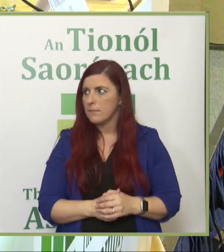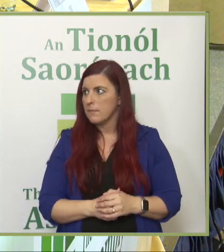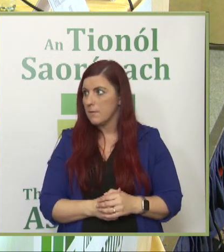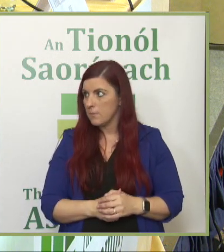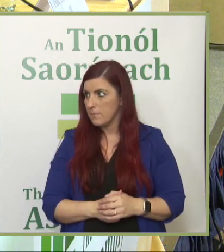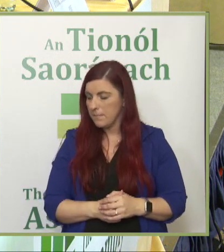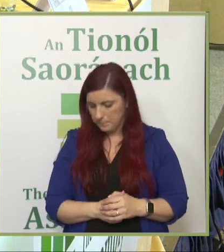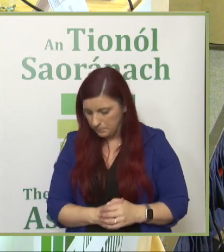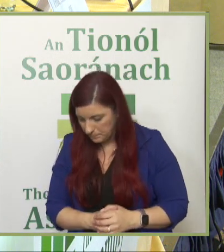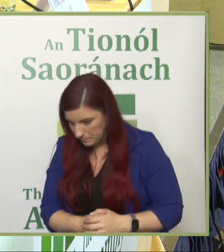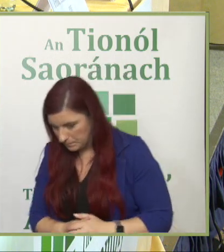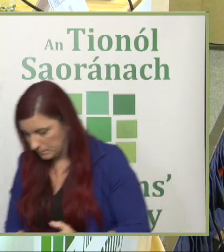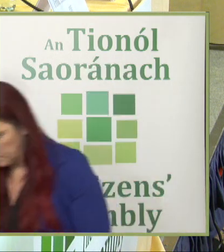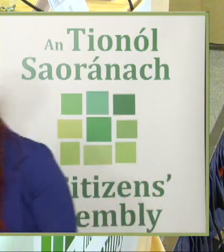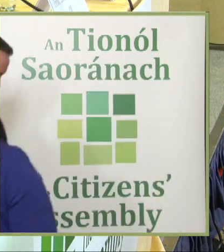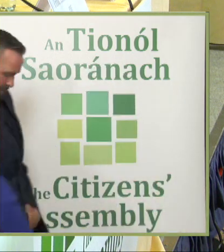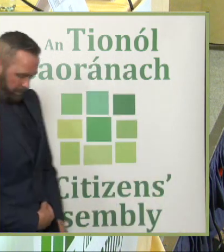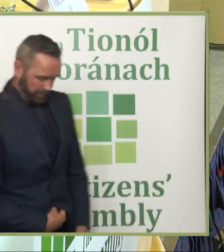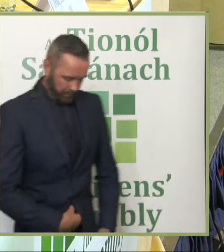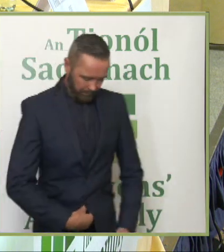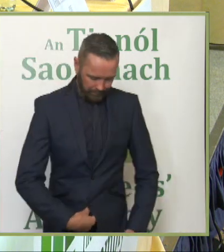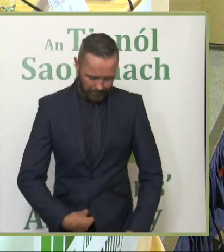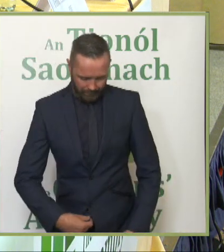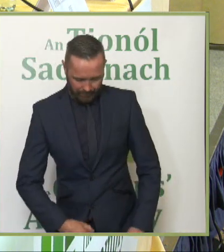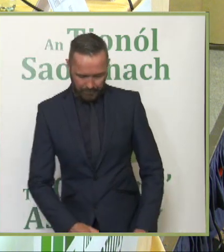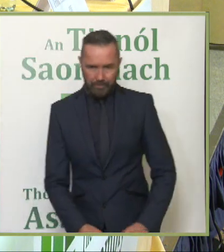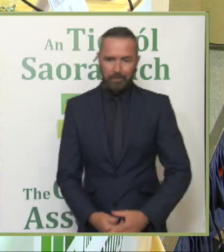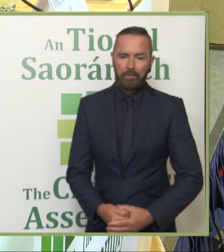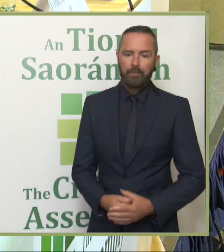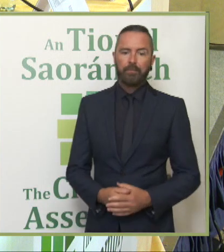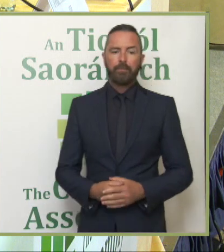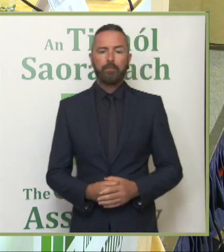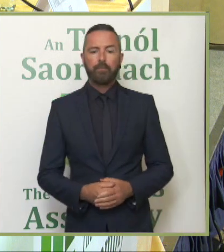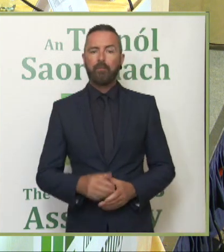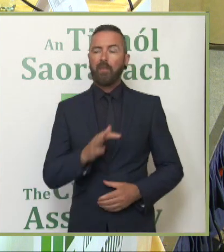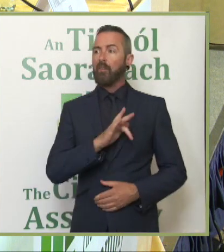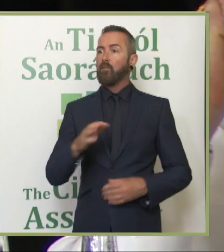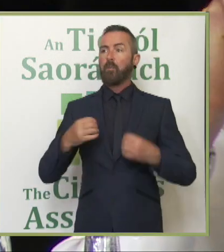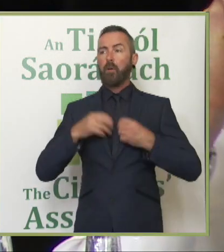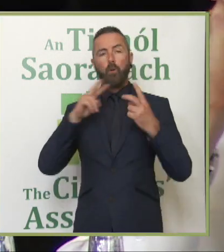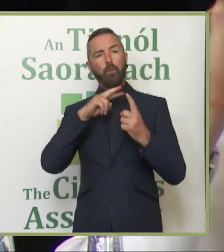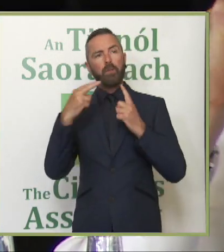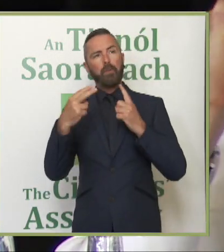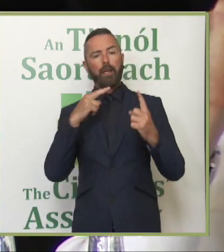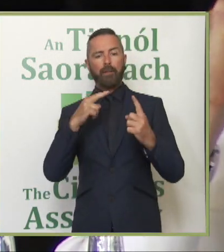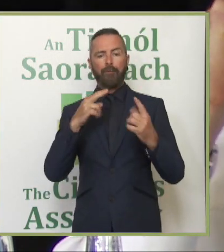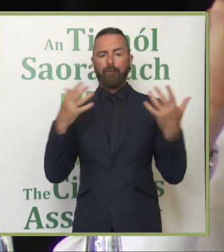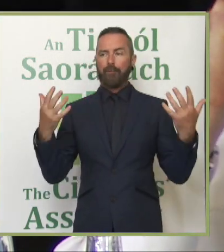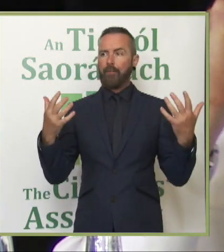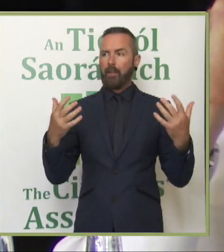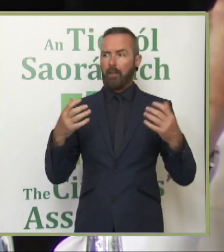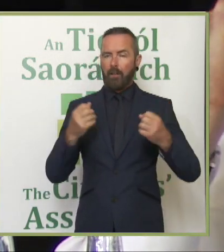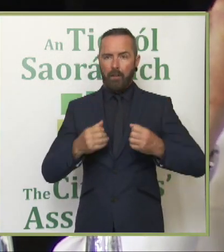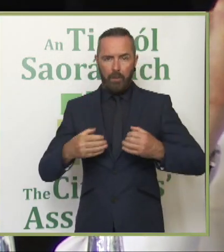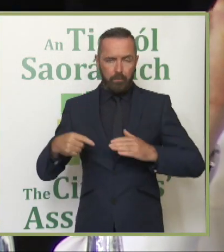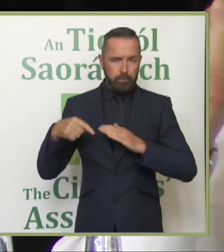Thank you. It's hard to follow all that. From my point of view, I suppose, given the extensive consultations